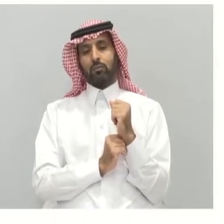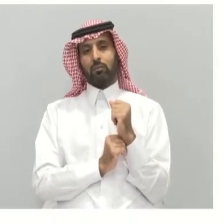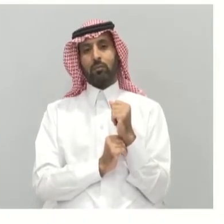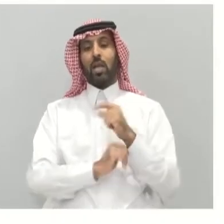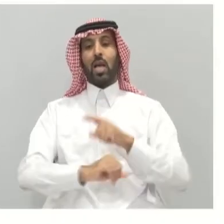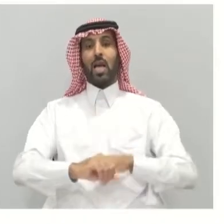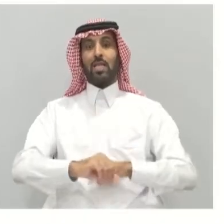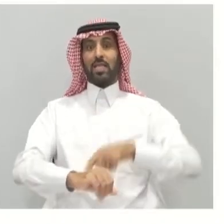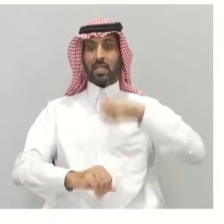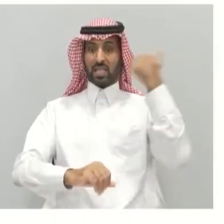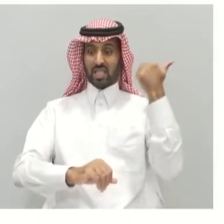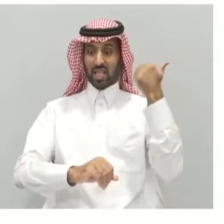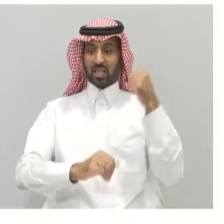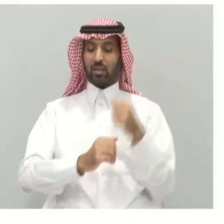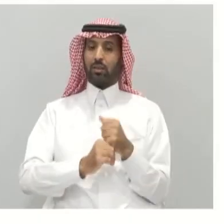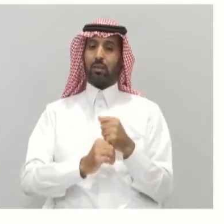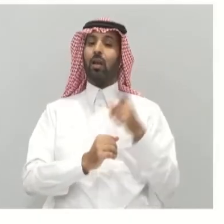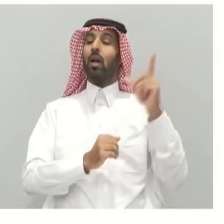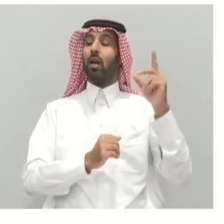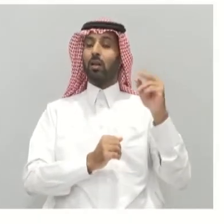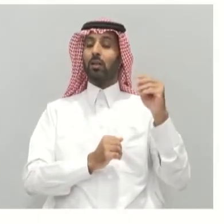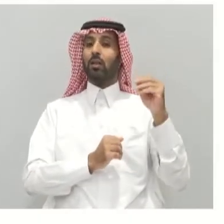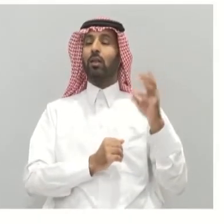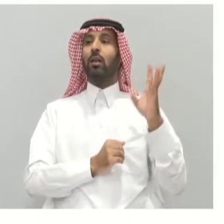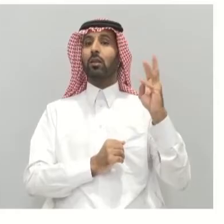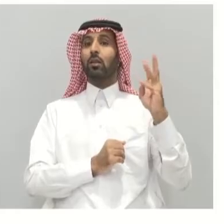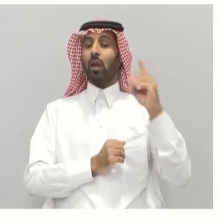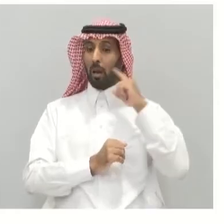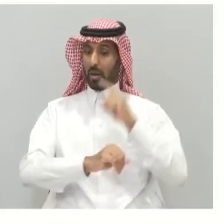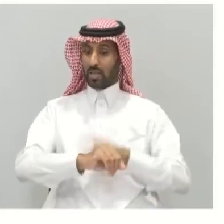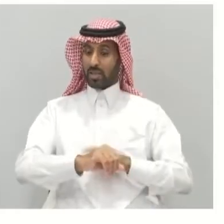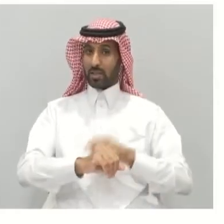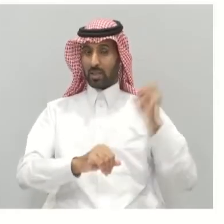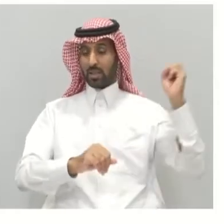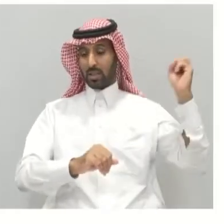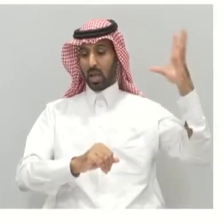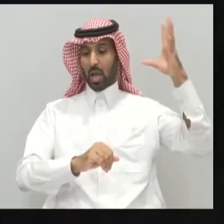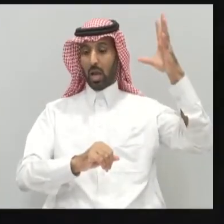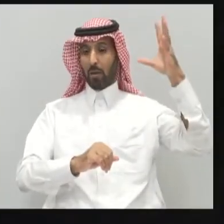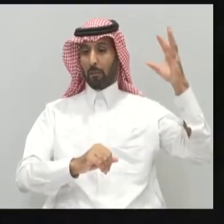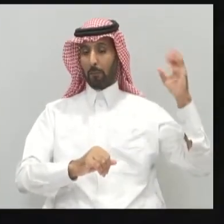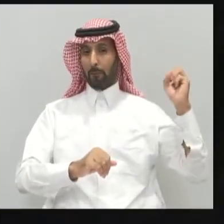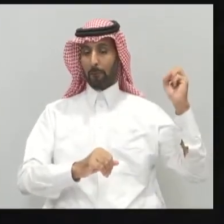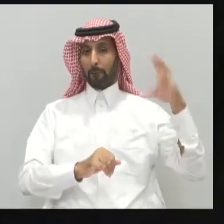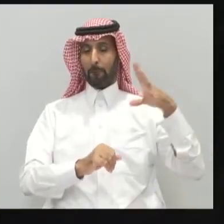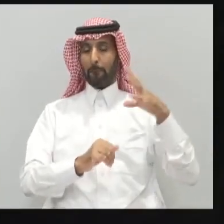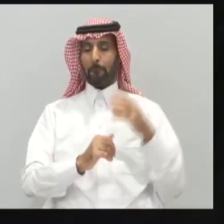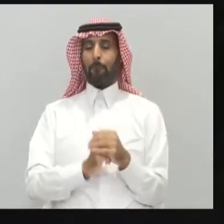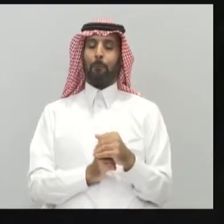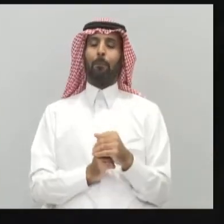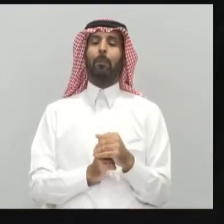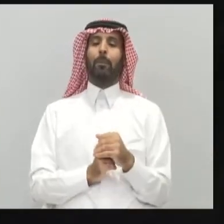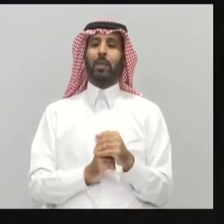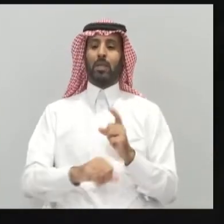6 a.m., if it's now 6 p.m., okay? I would say at 6 a.m., so it's